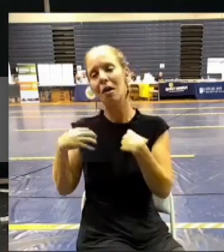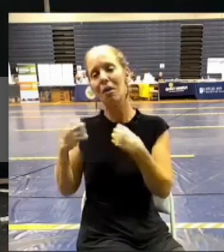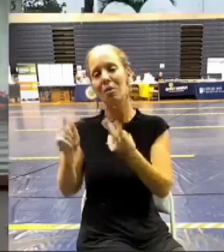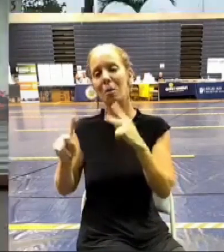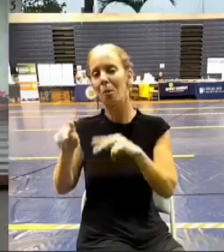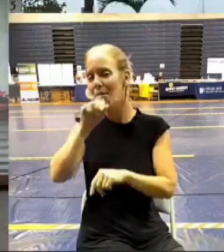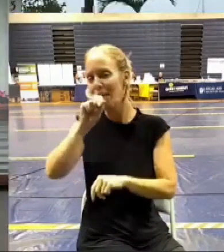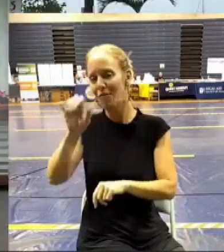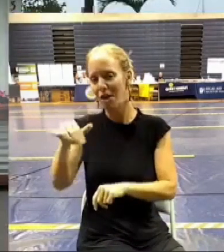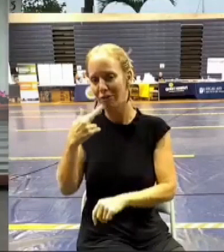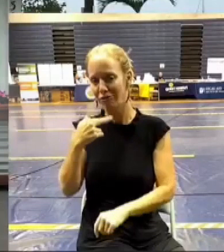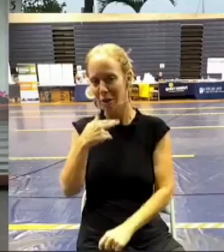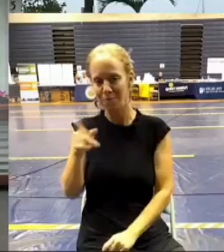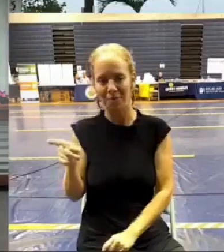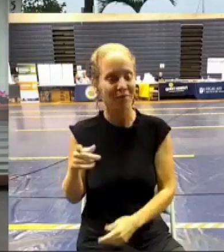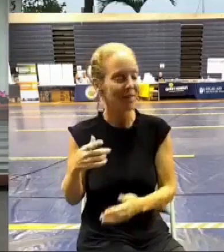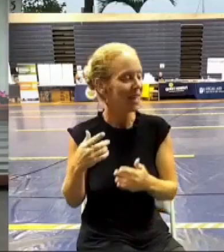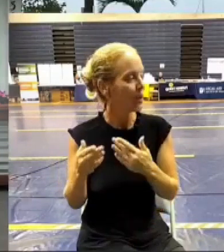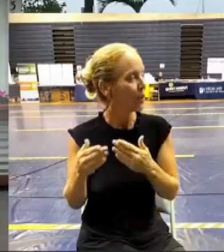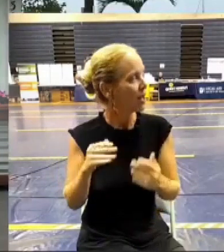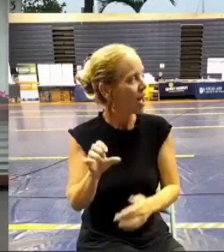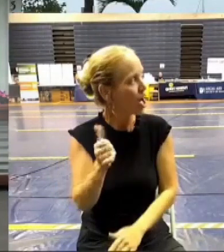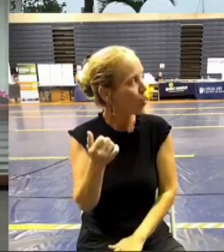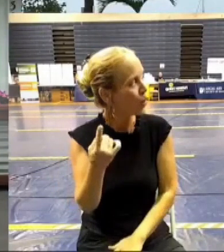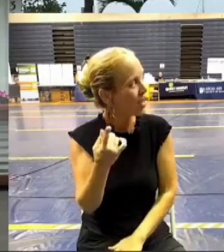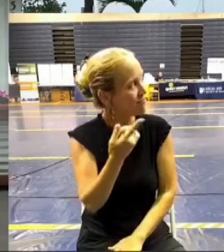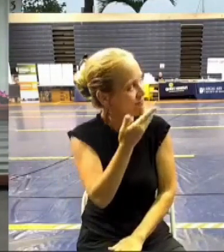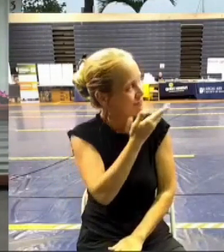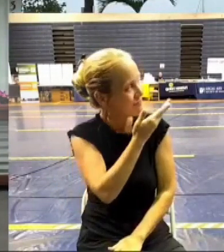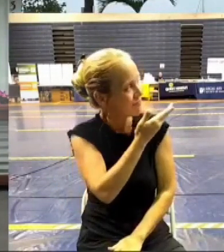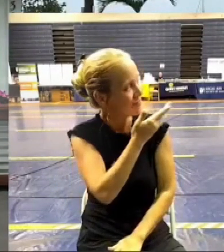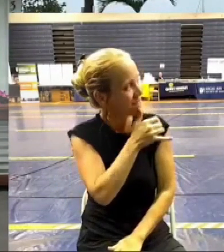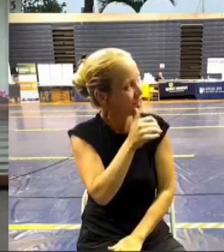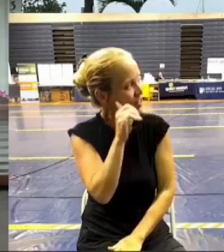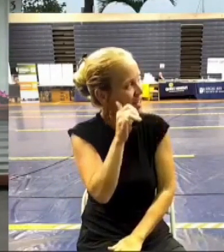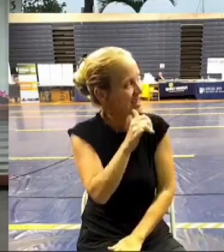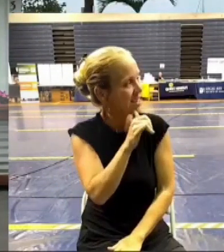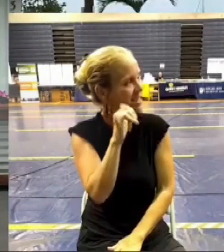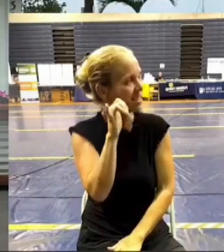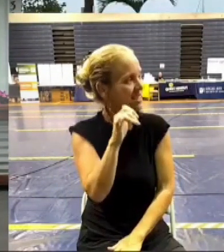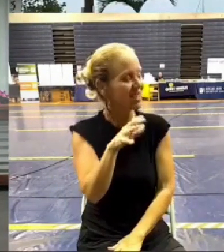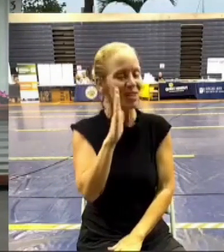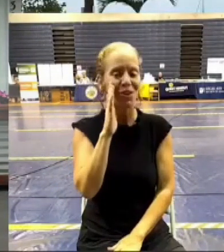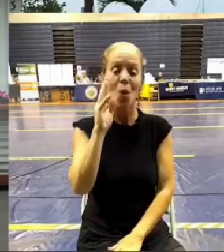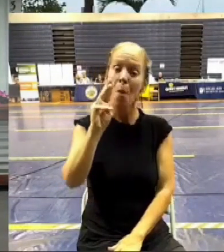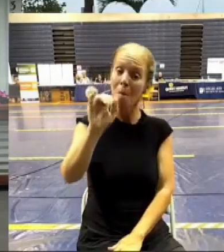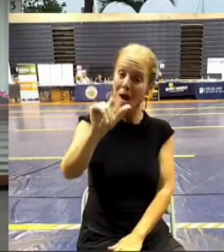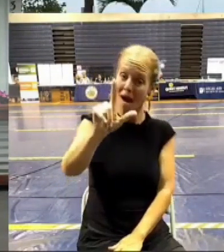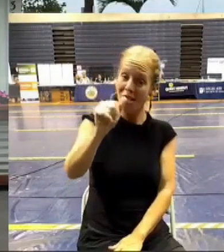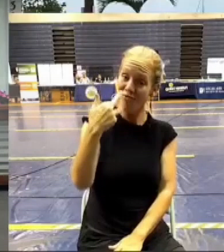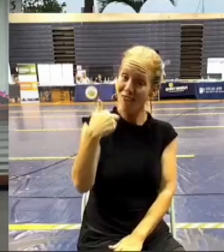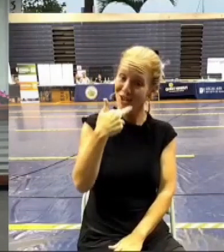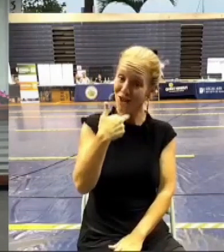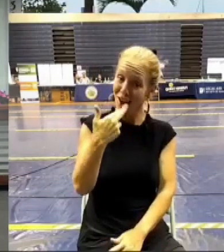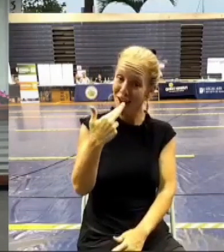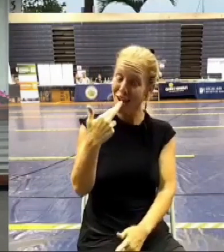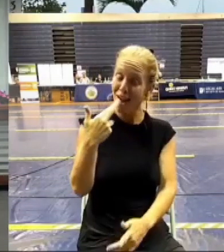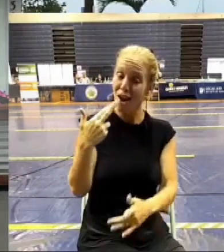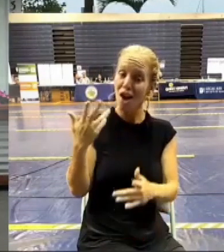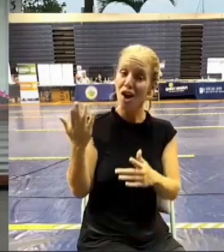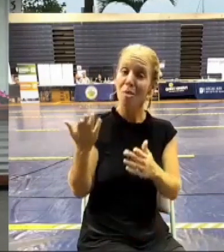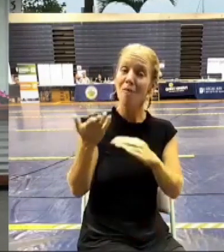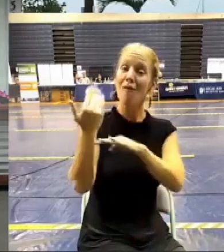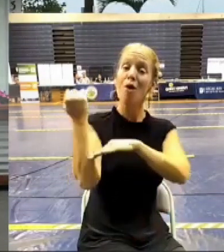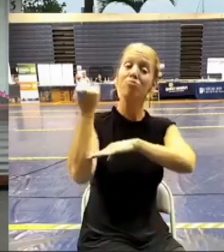It's another win right here. So, yesterday, Mala restaurant opened. I happened to drive by when